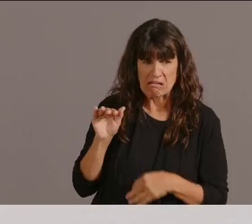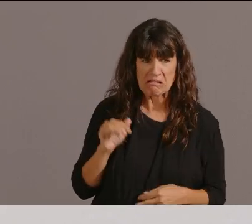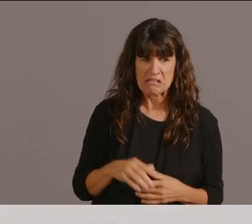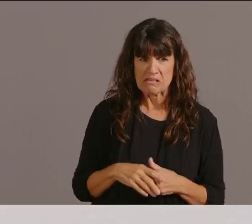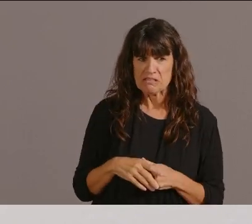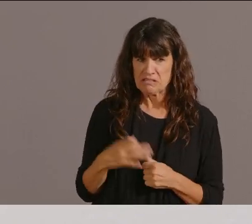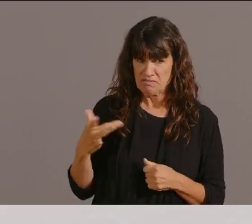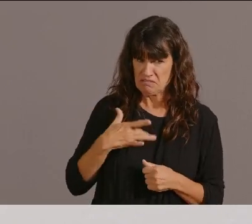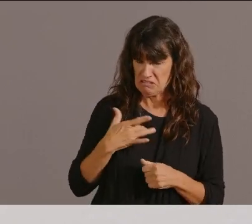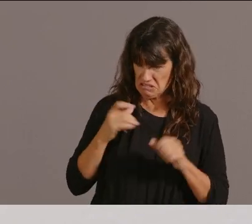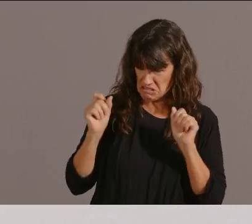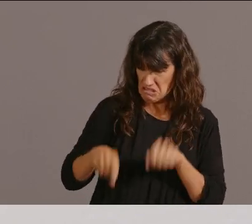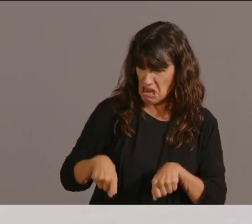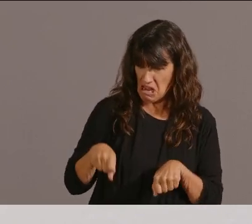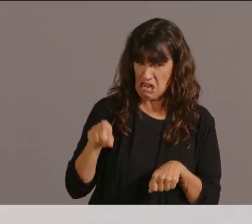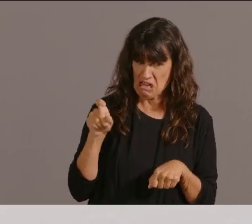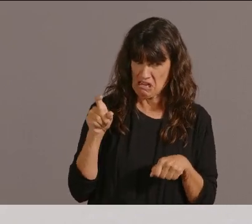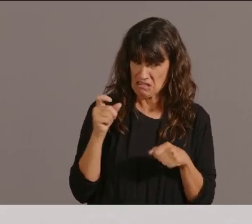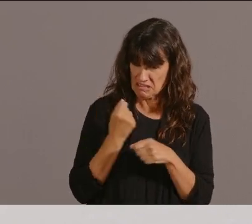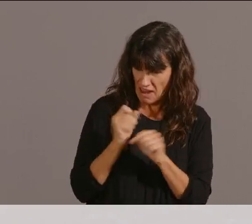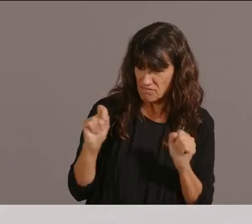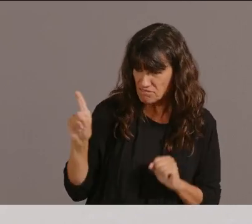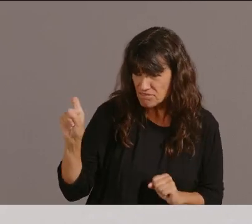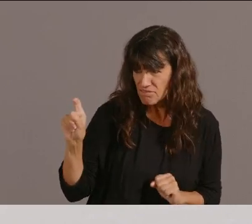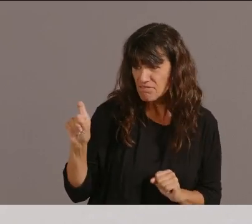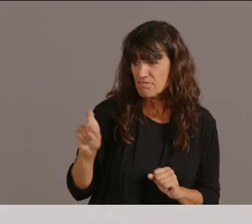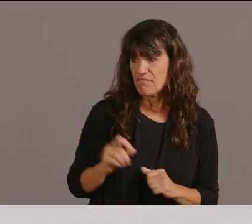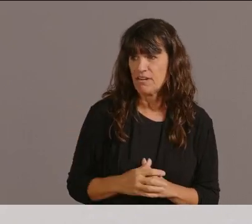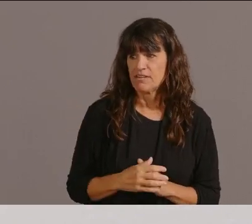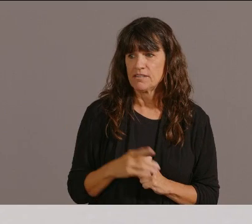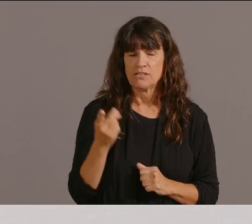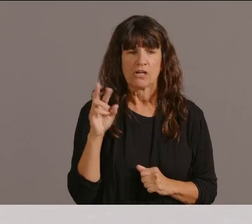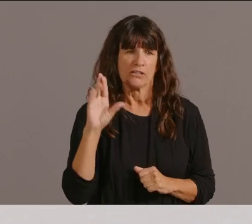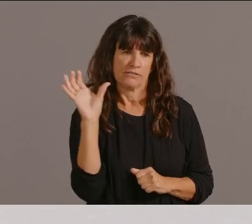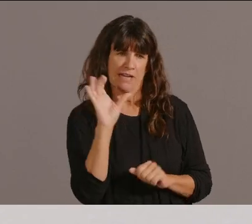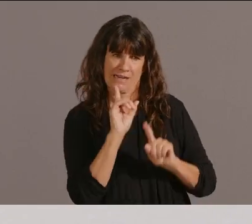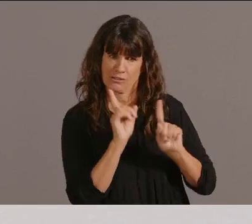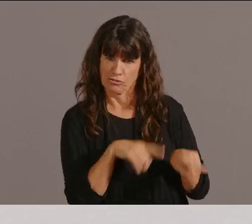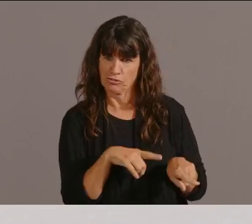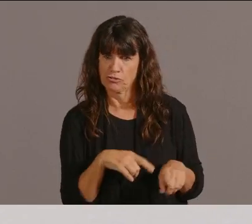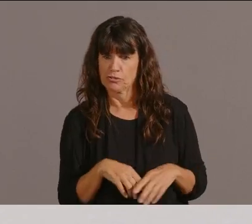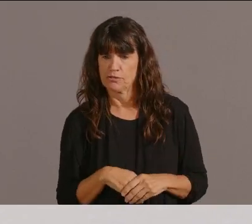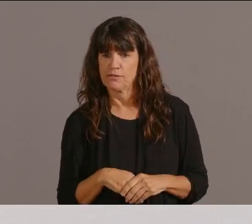possible? Can we do that safely? So what we're hearing is that we can expect,